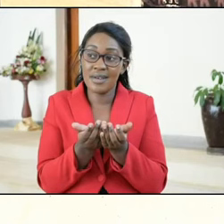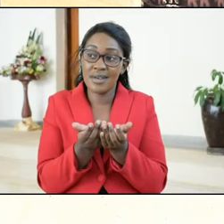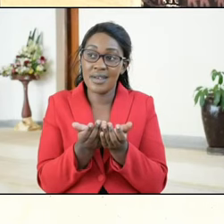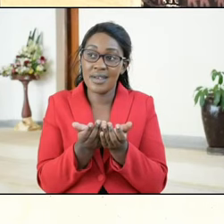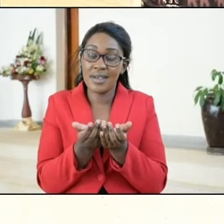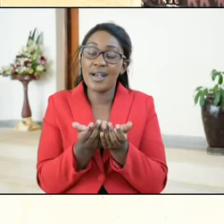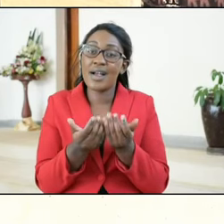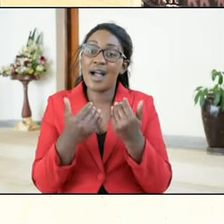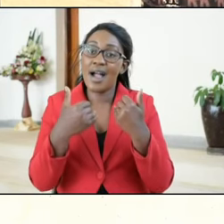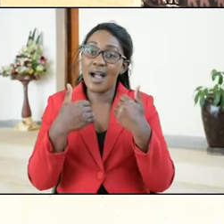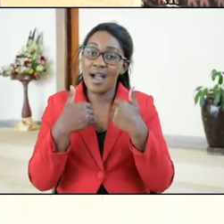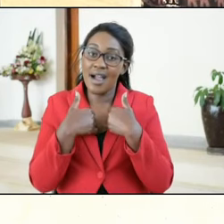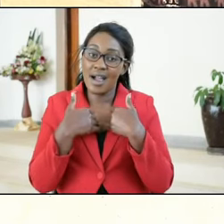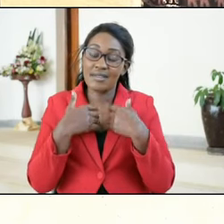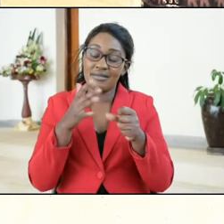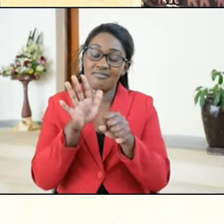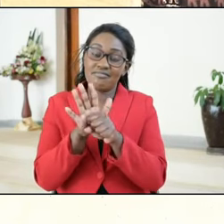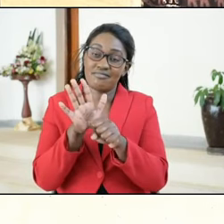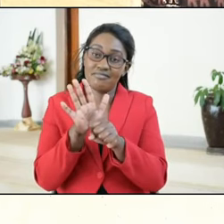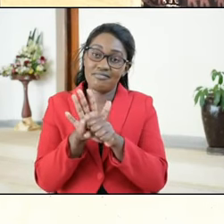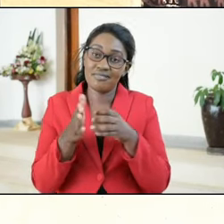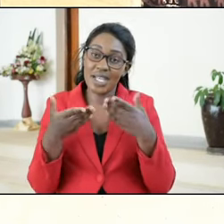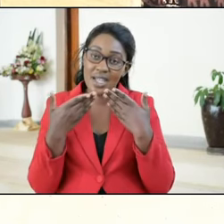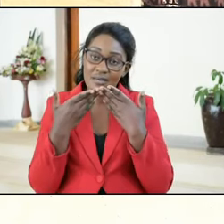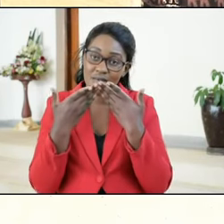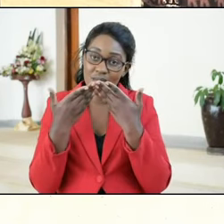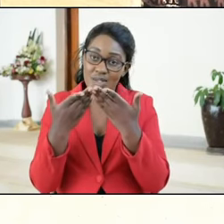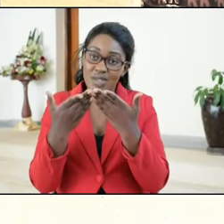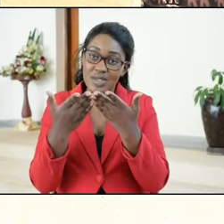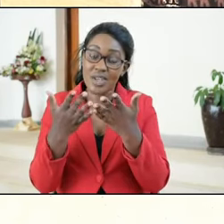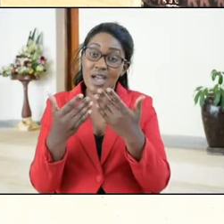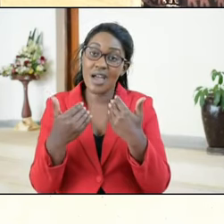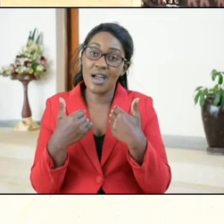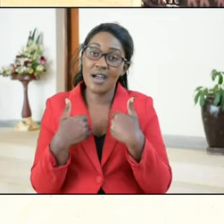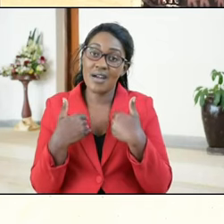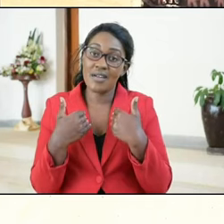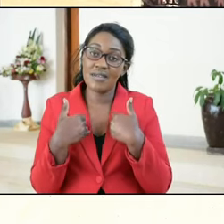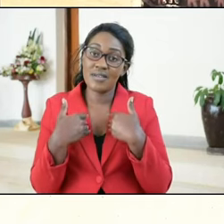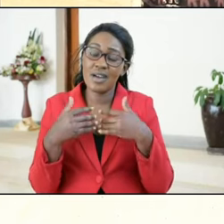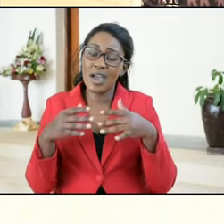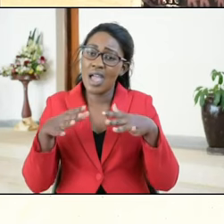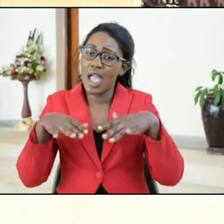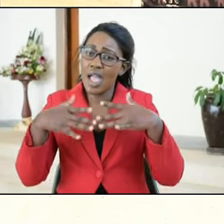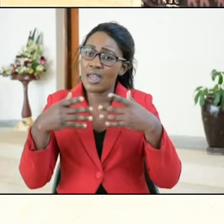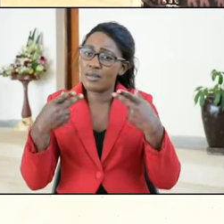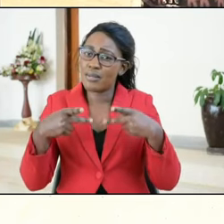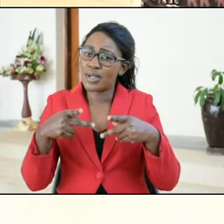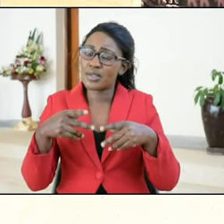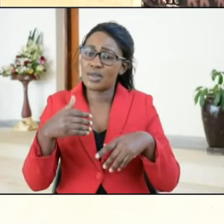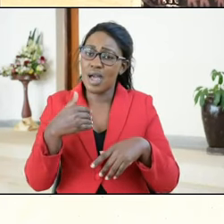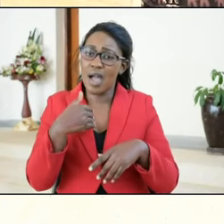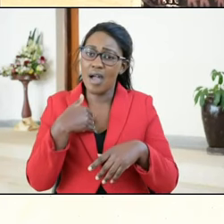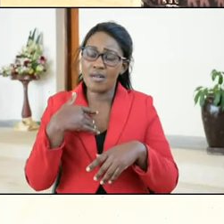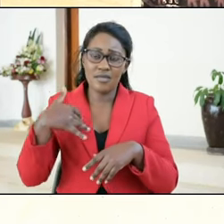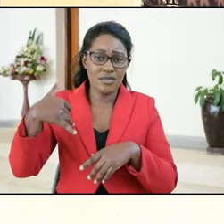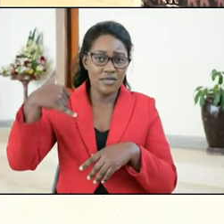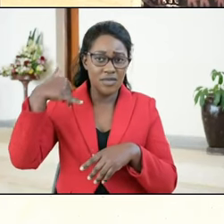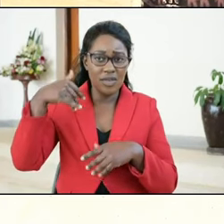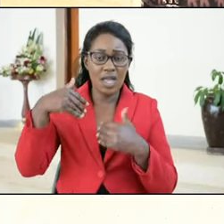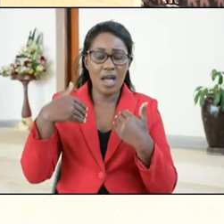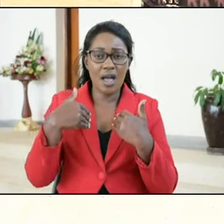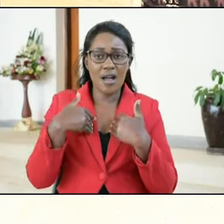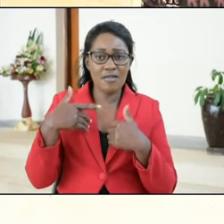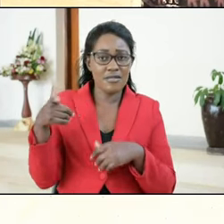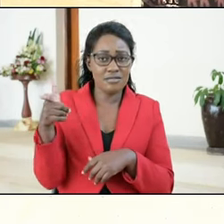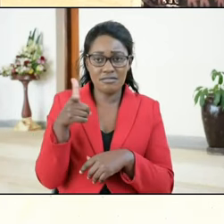There is so much information, Brenda. Anyone with a phone which has a camera and a